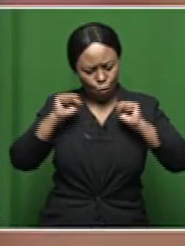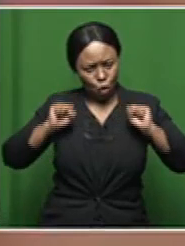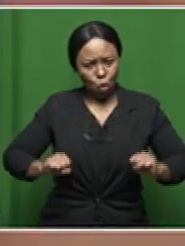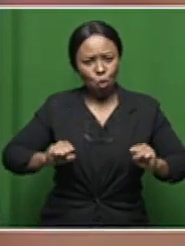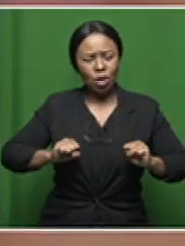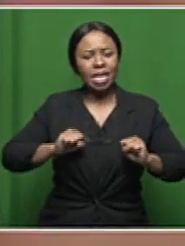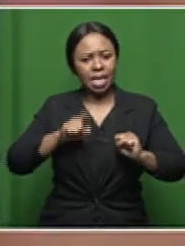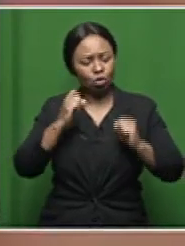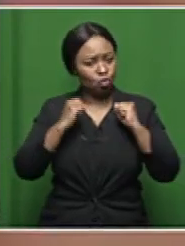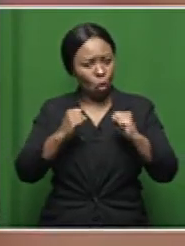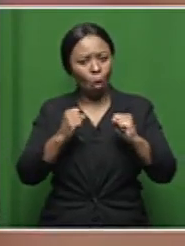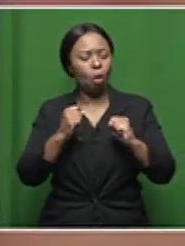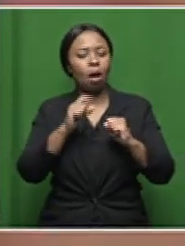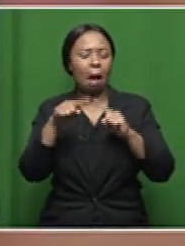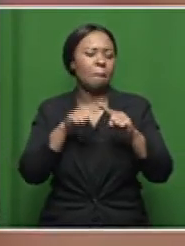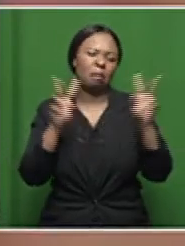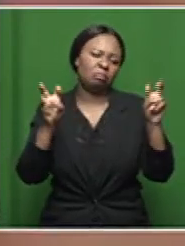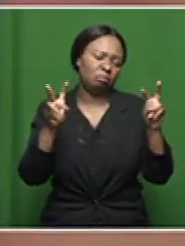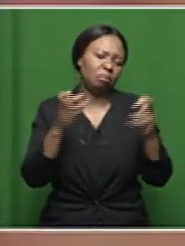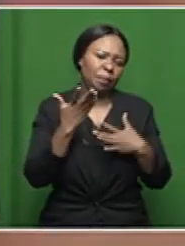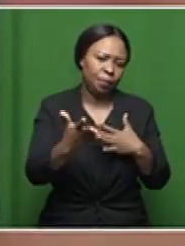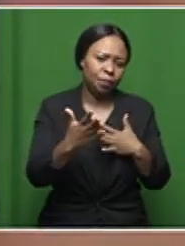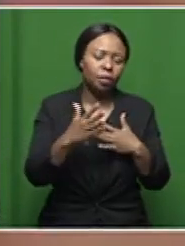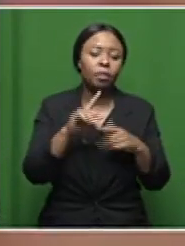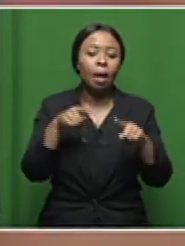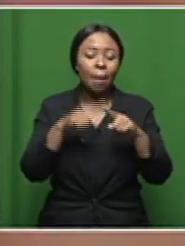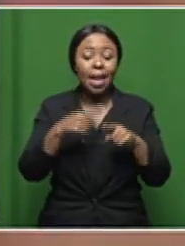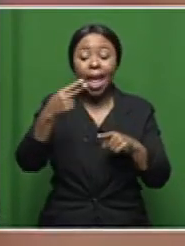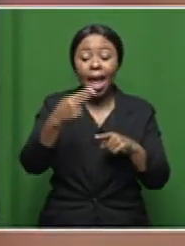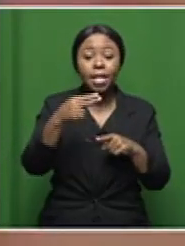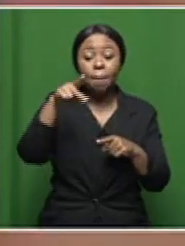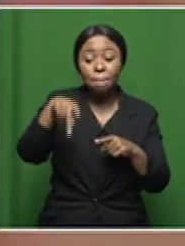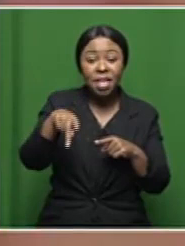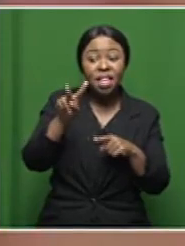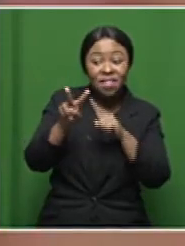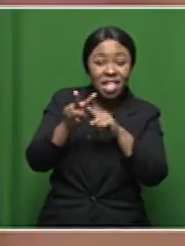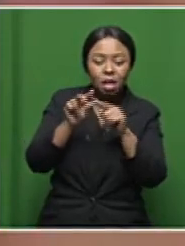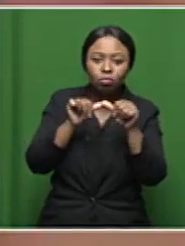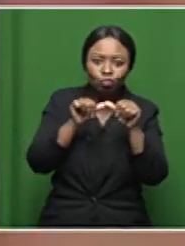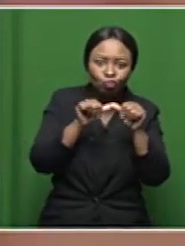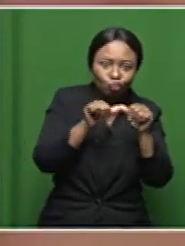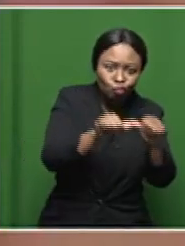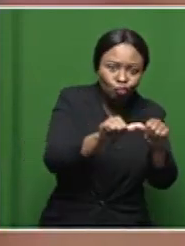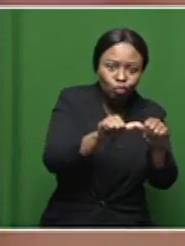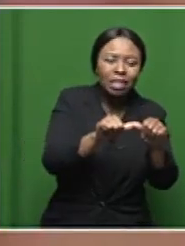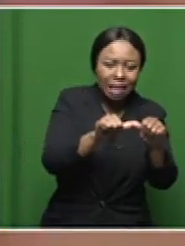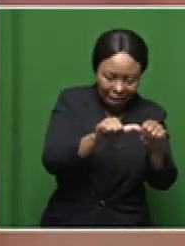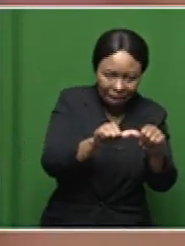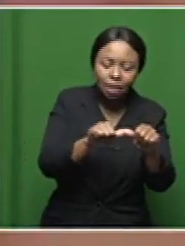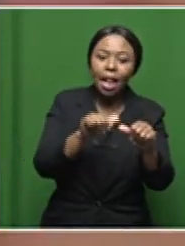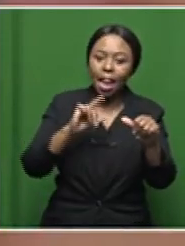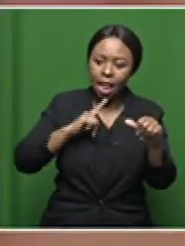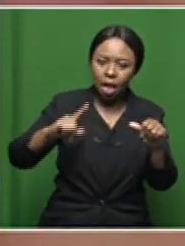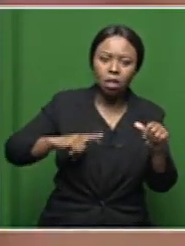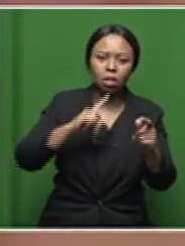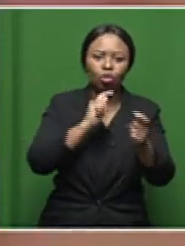mentioned to you, that it is the persistence of the HPV that causes ladies to have these changes on the